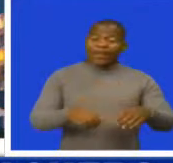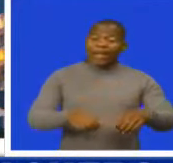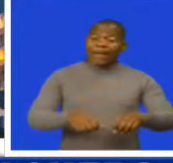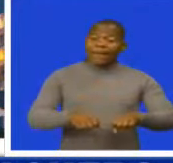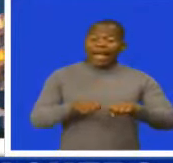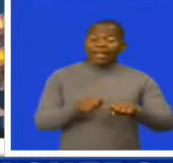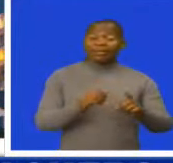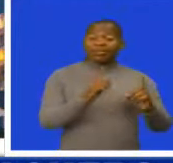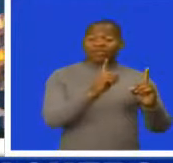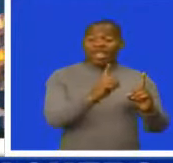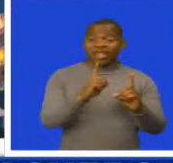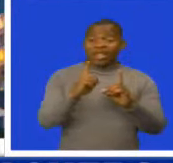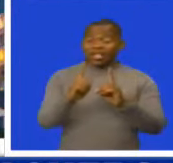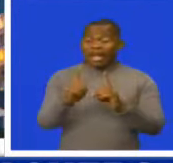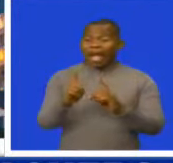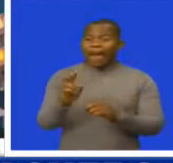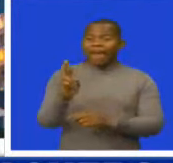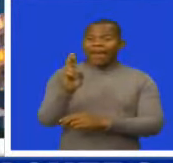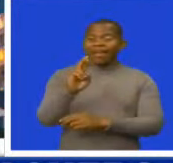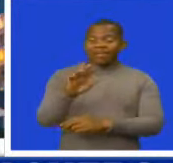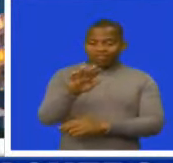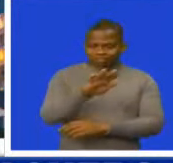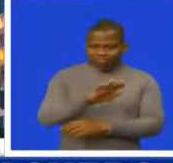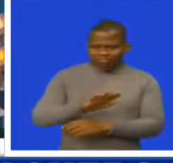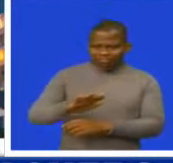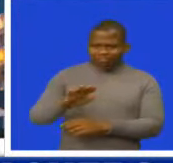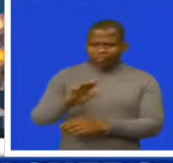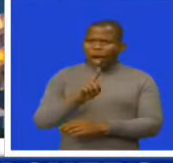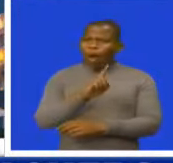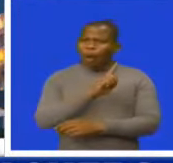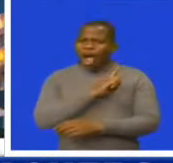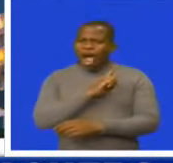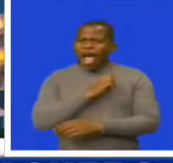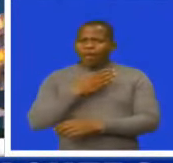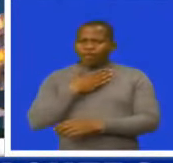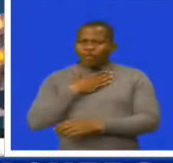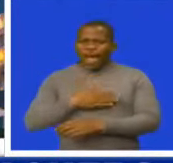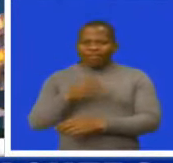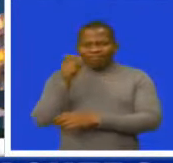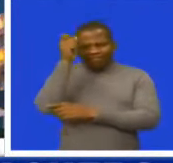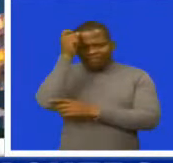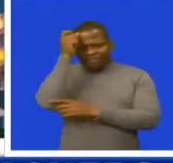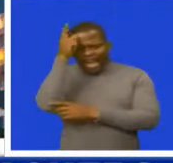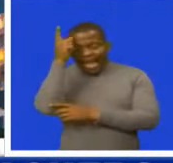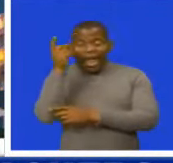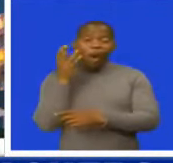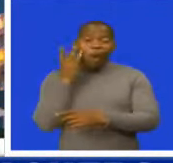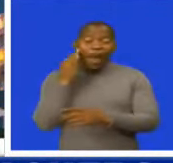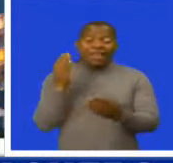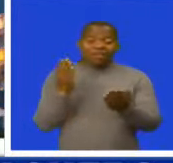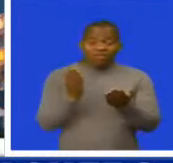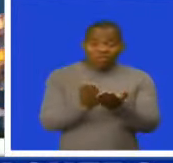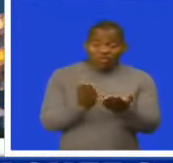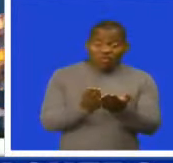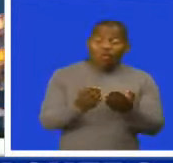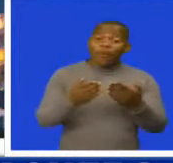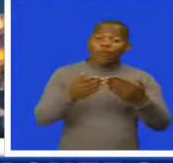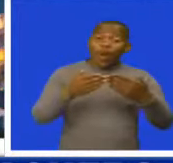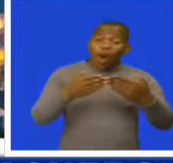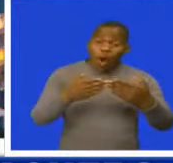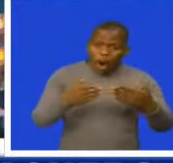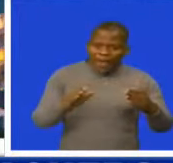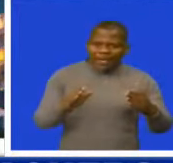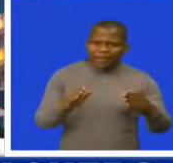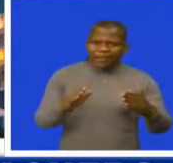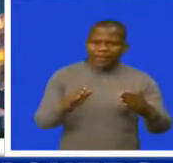ngenhloso yokuthola imaso ukuthi uma ke divulwa tikola eminyakeni lotako kubede kubhebhetheleka kwemkhuhlane etikolweni. Loku